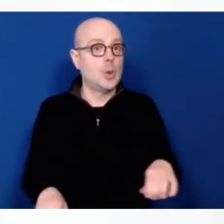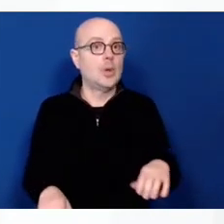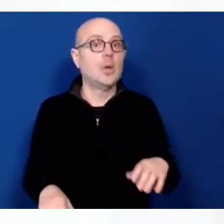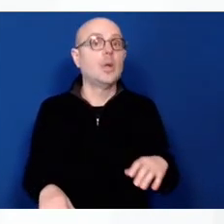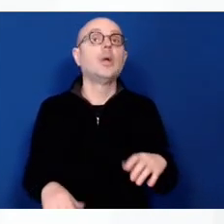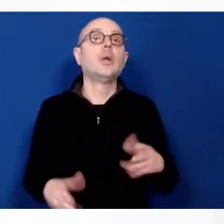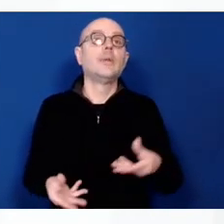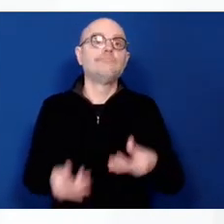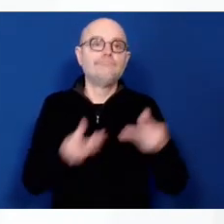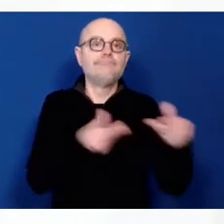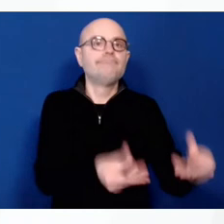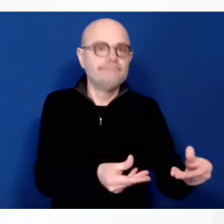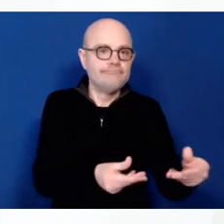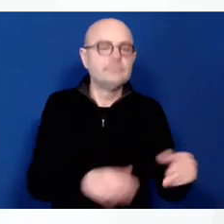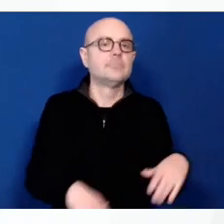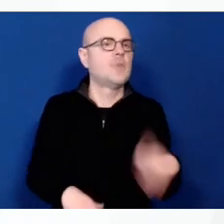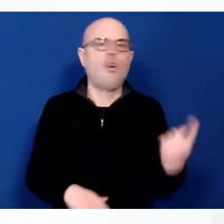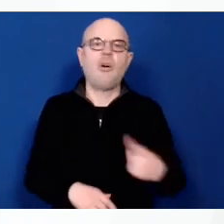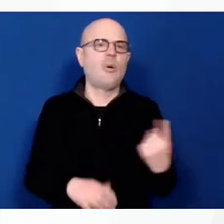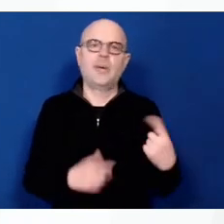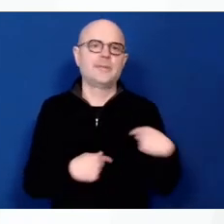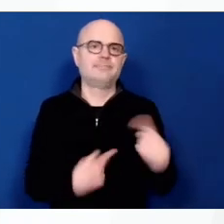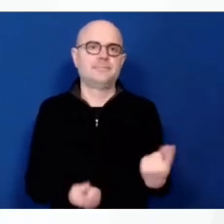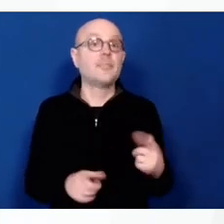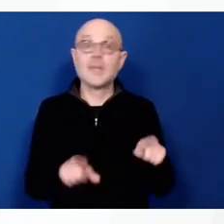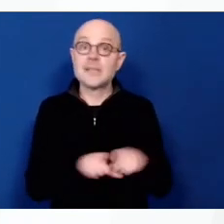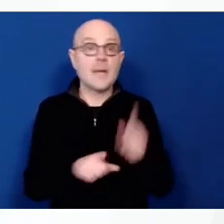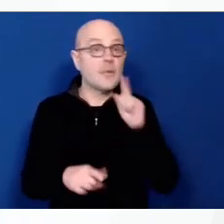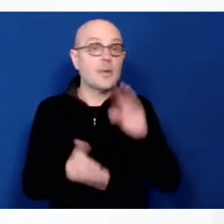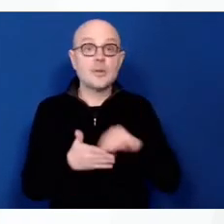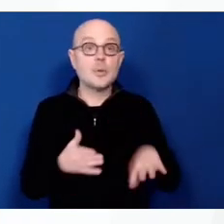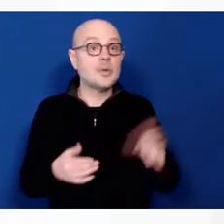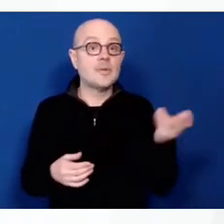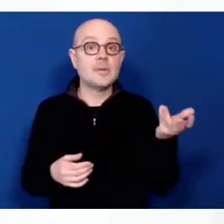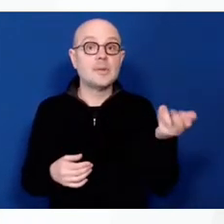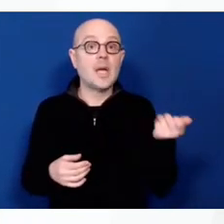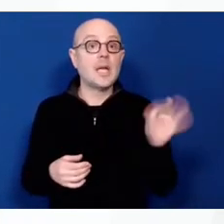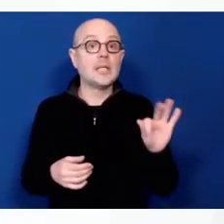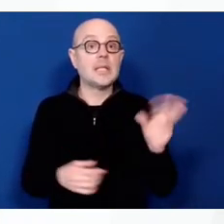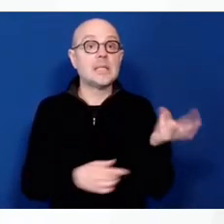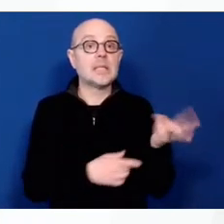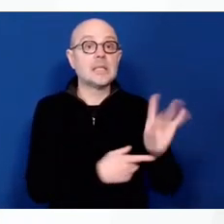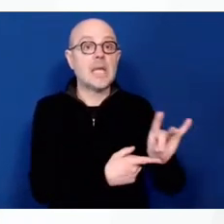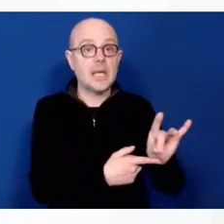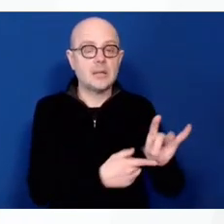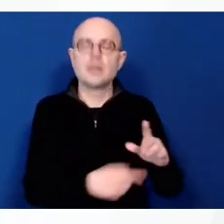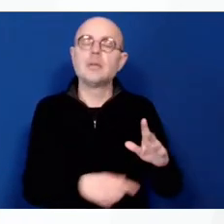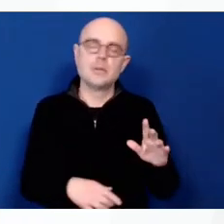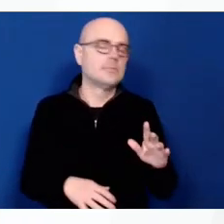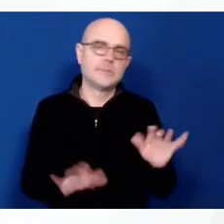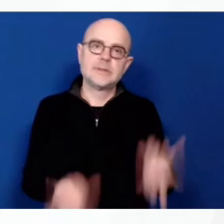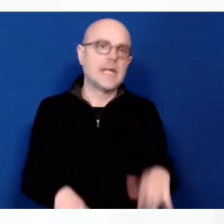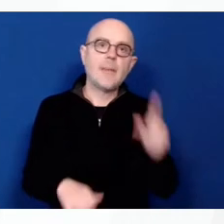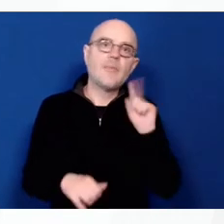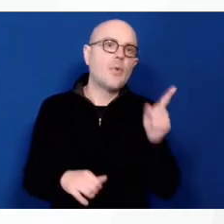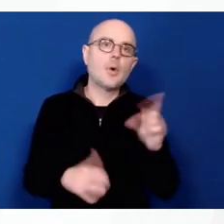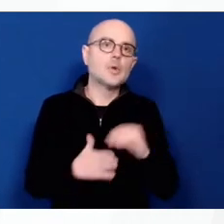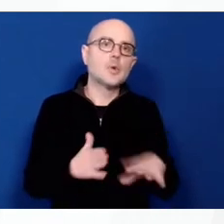case. It was the case for some of the students in 1968, and it will be the case for some of the students who are demanding change